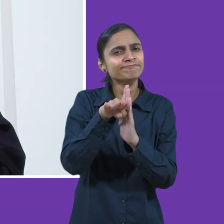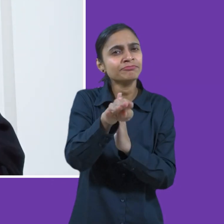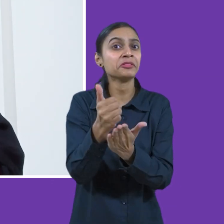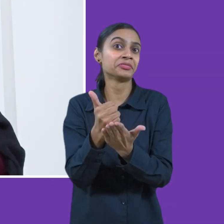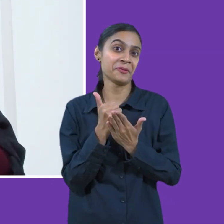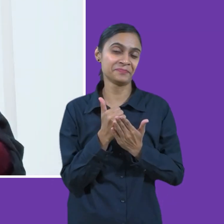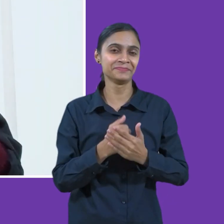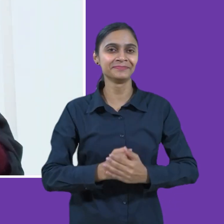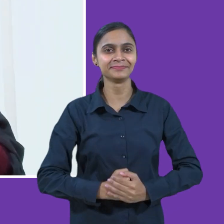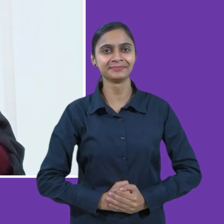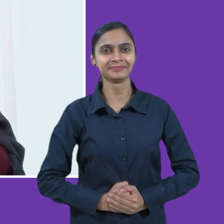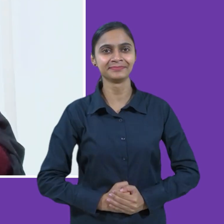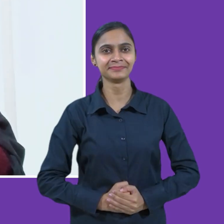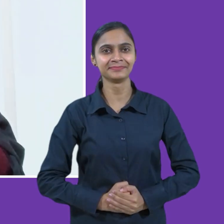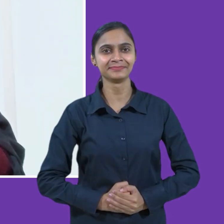help.